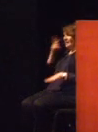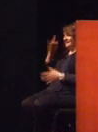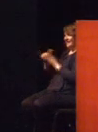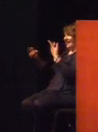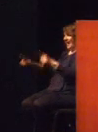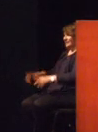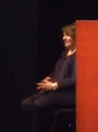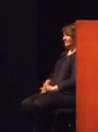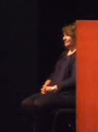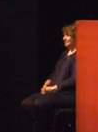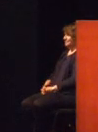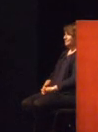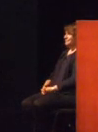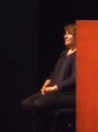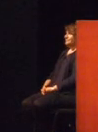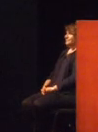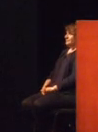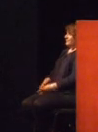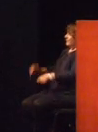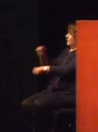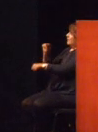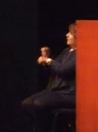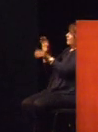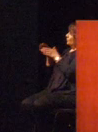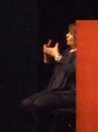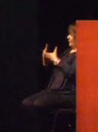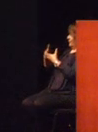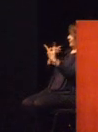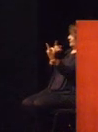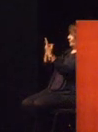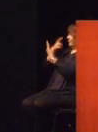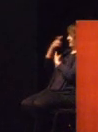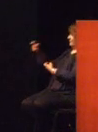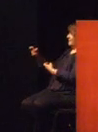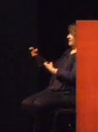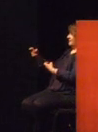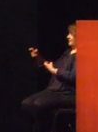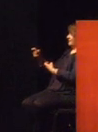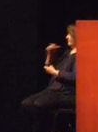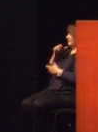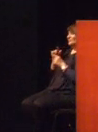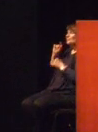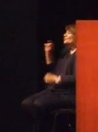seeing that. The workforce goal is interesting in that there's so little